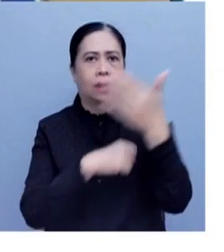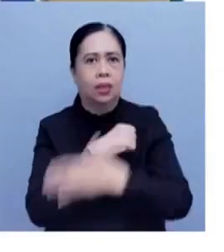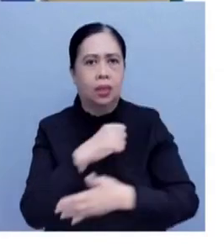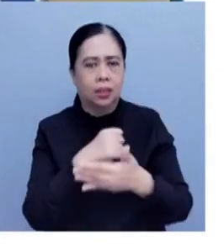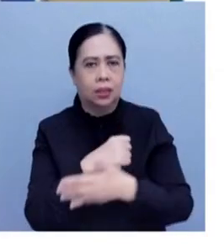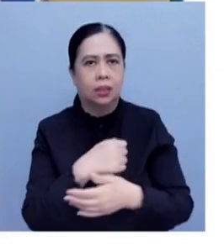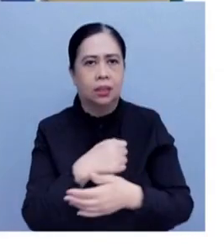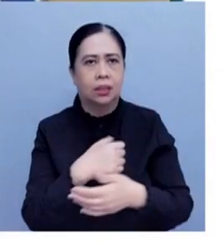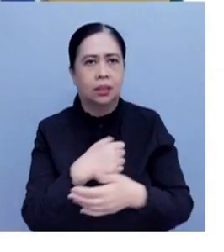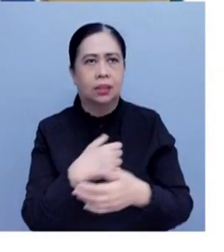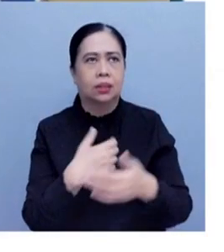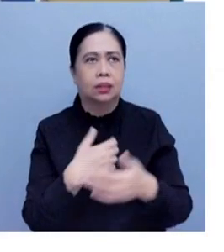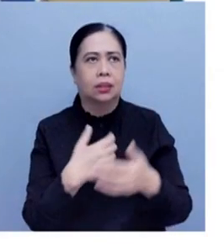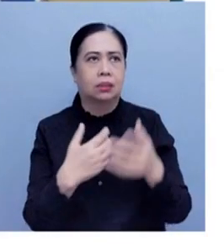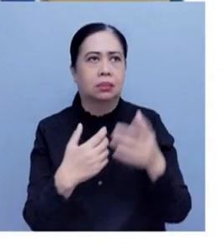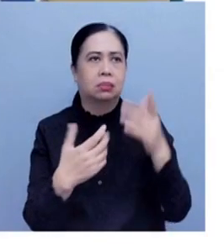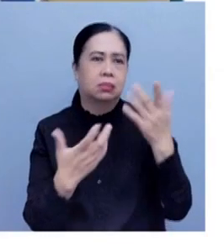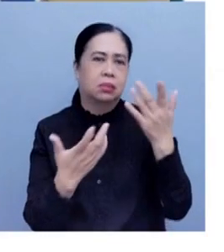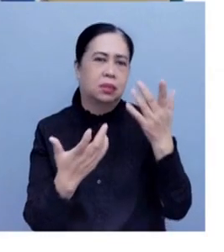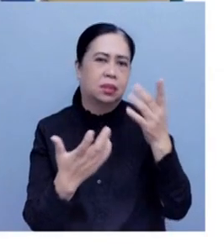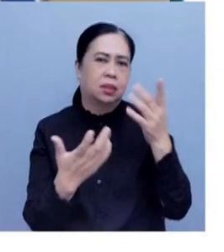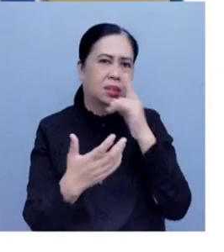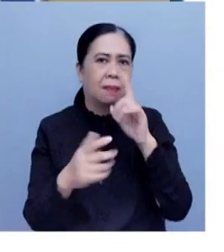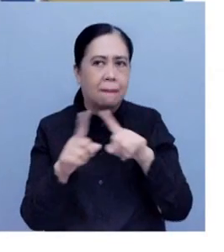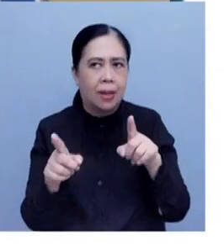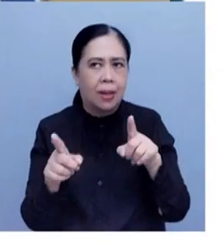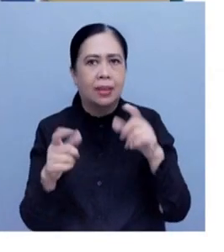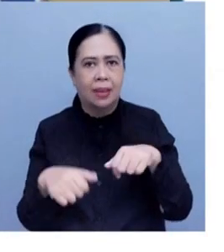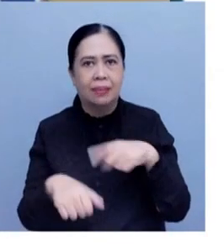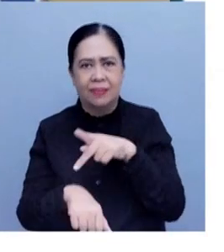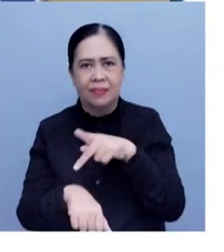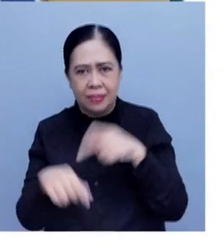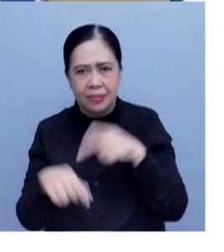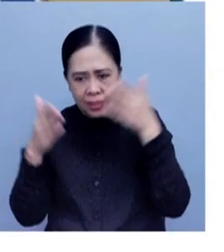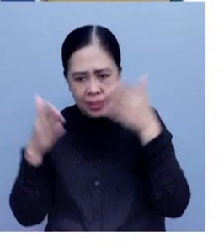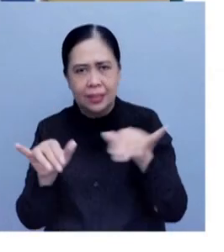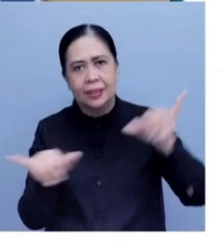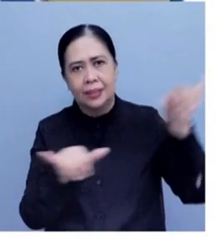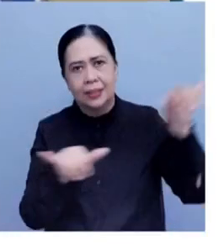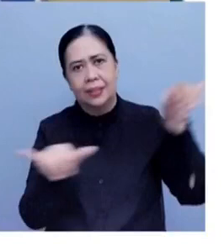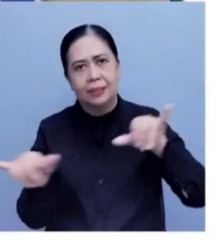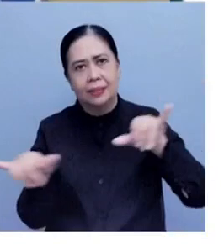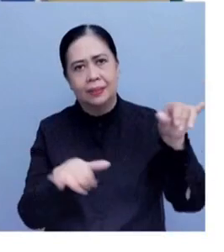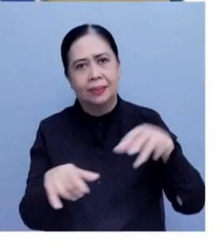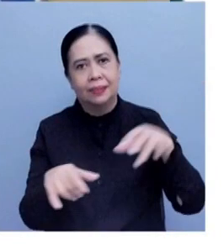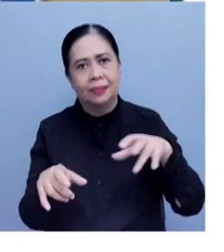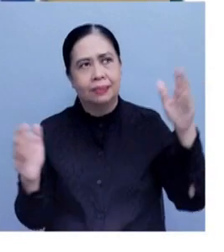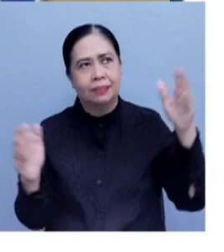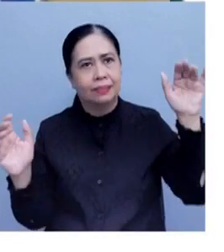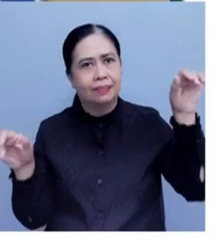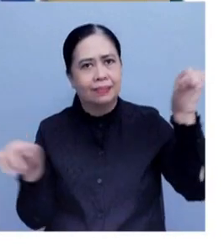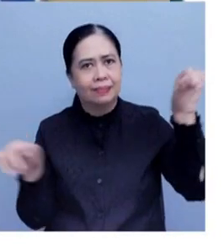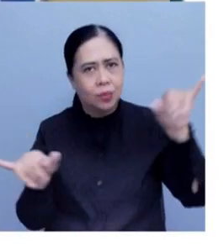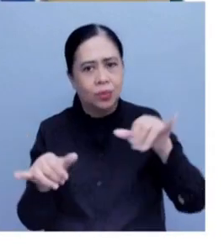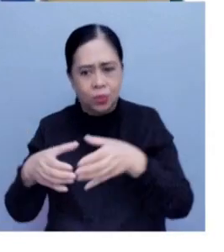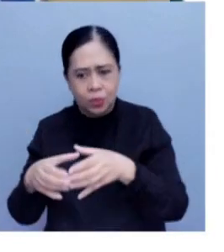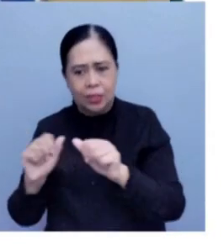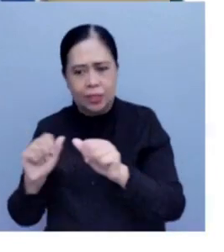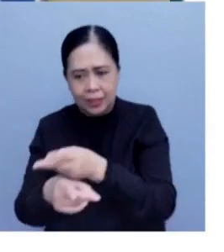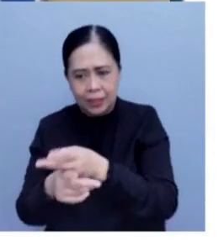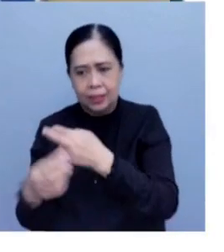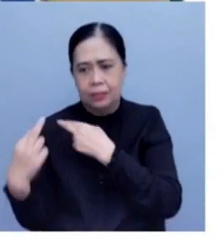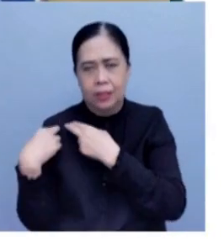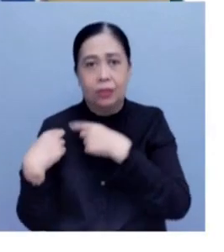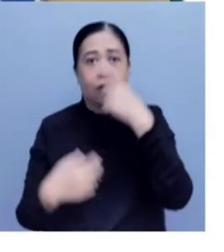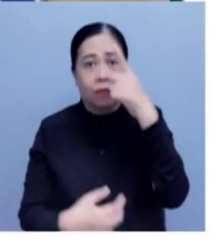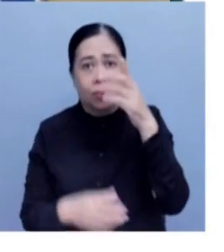Perhaps there should be a local version of this, a local bureau or agency in charge of domestic